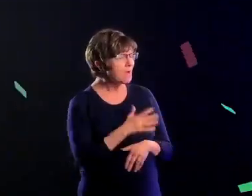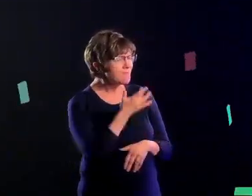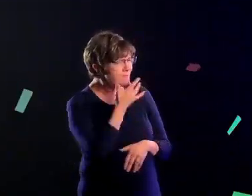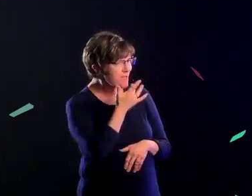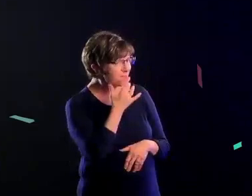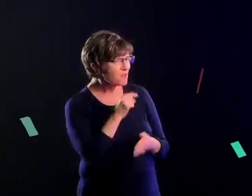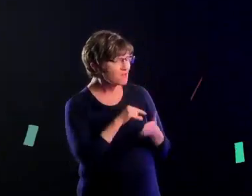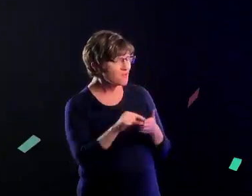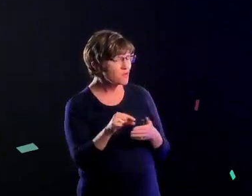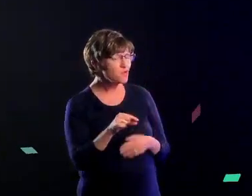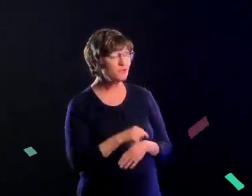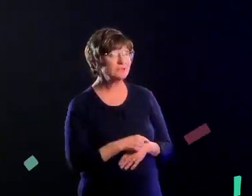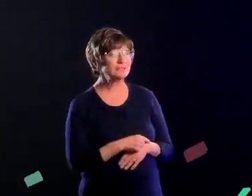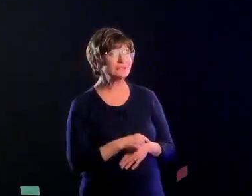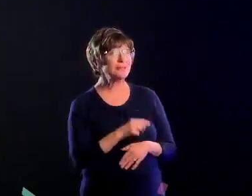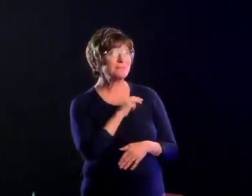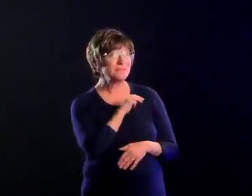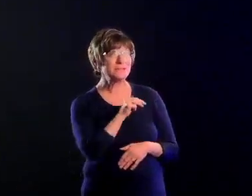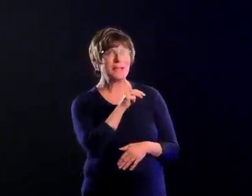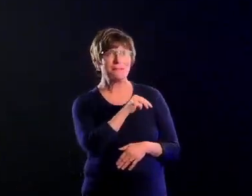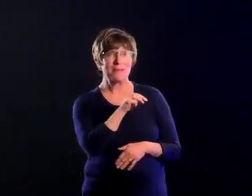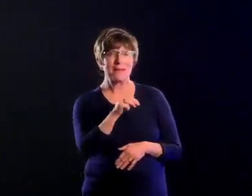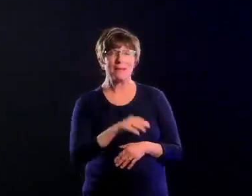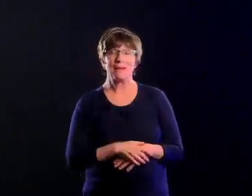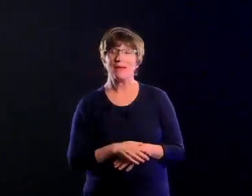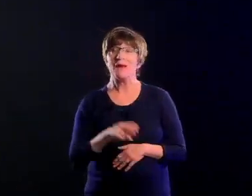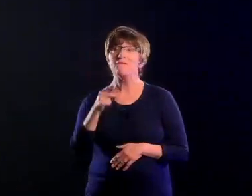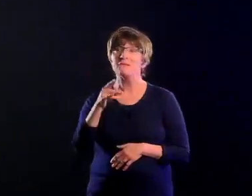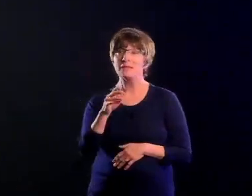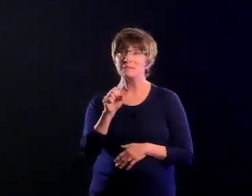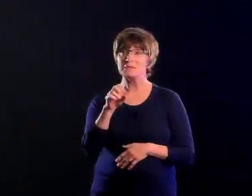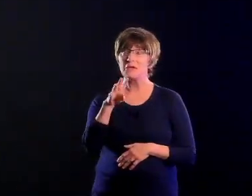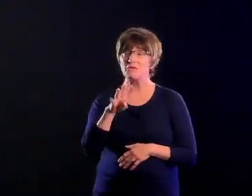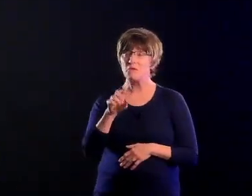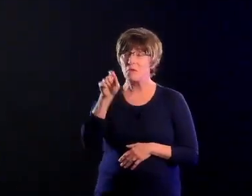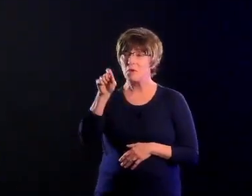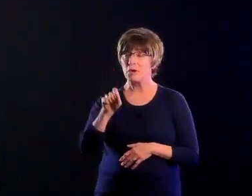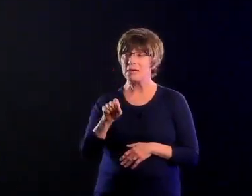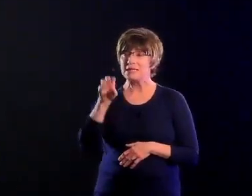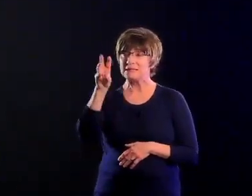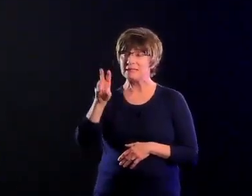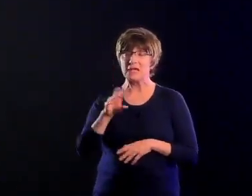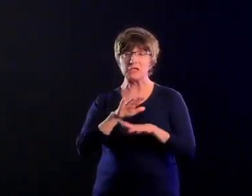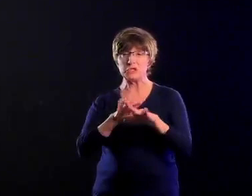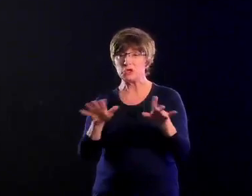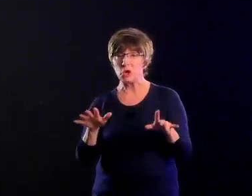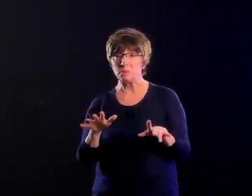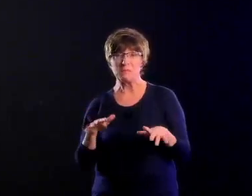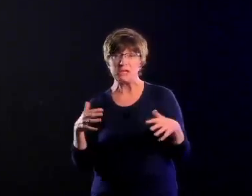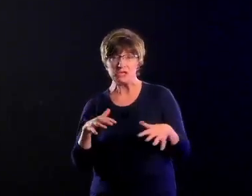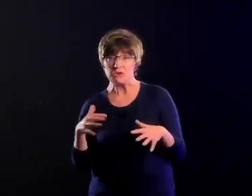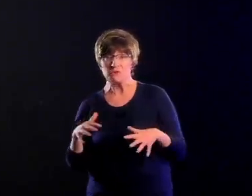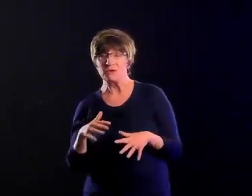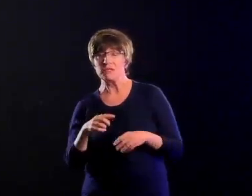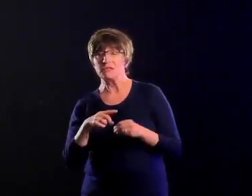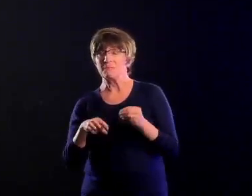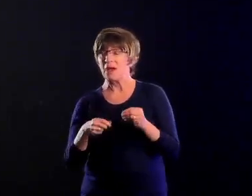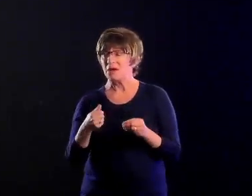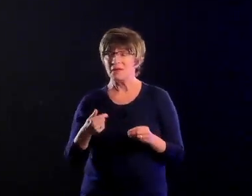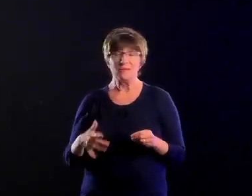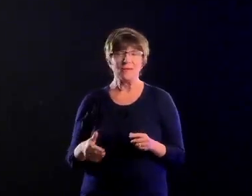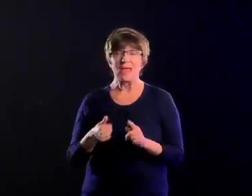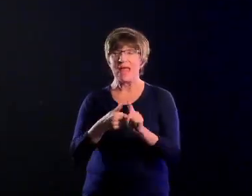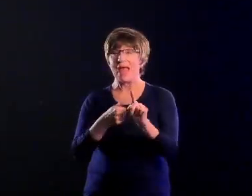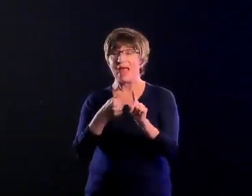favorite verse of Mission M&M? Philippians 4:6, do not be anxious about anything, but in every